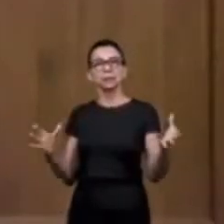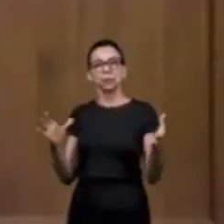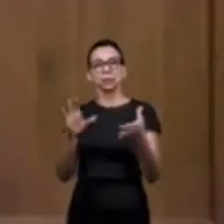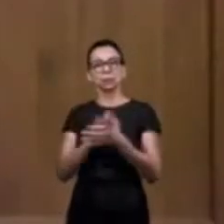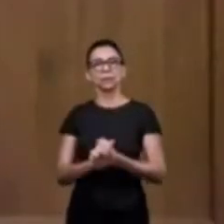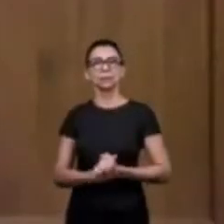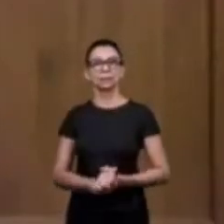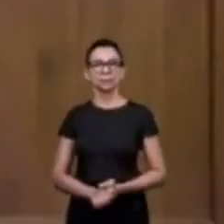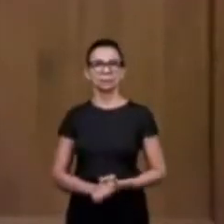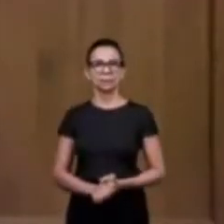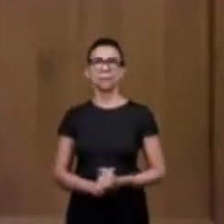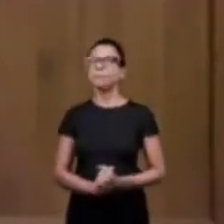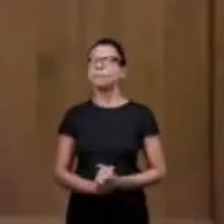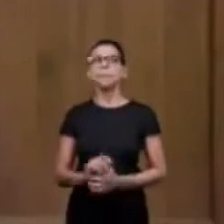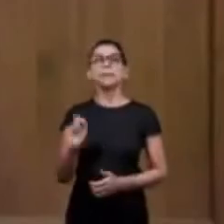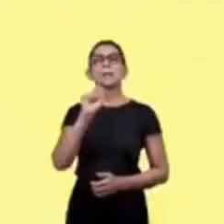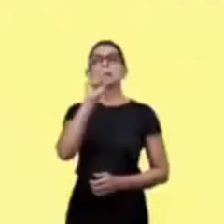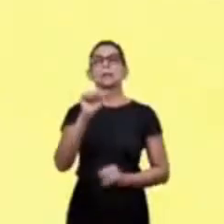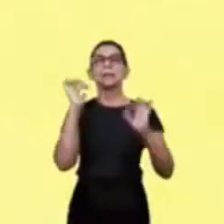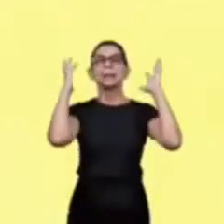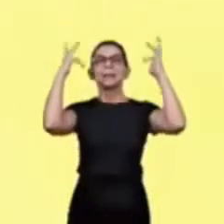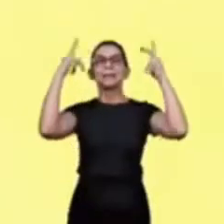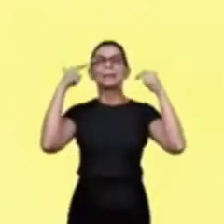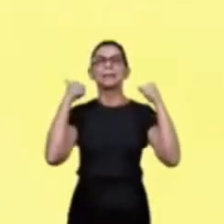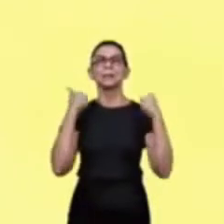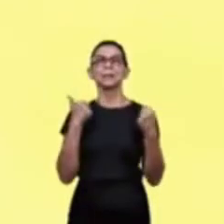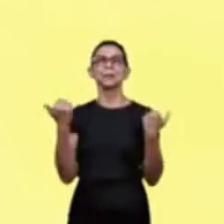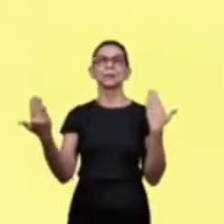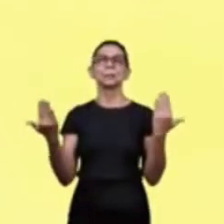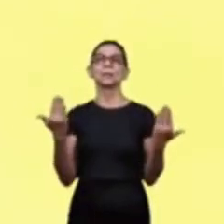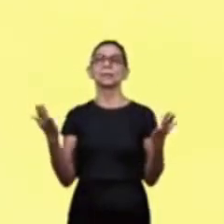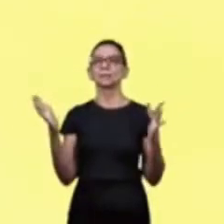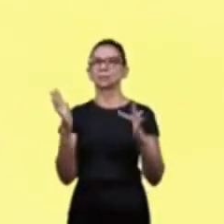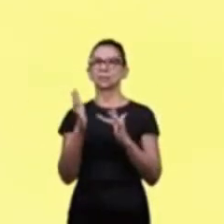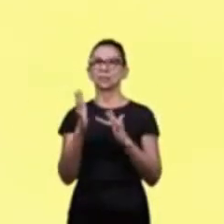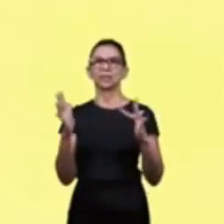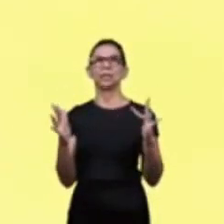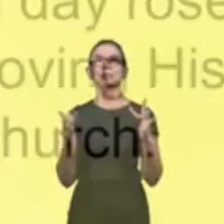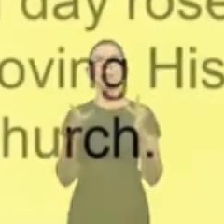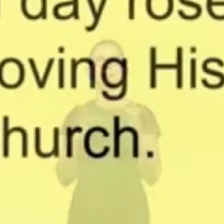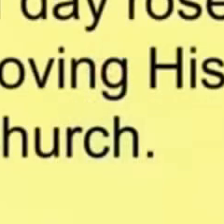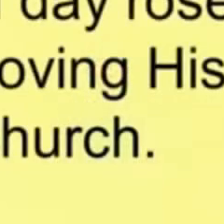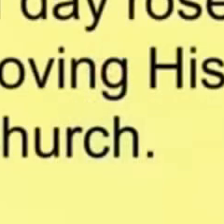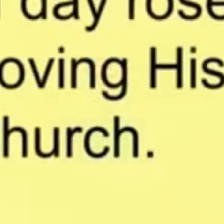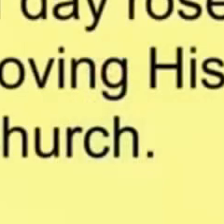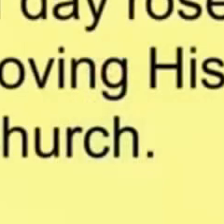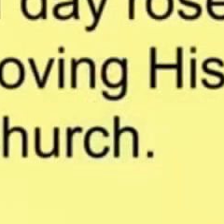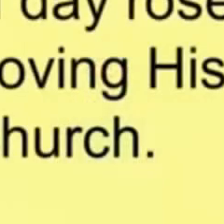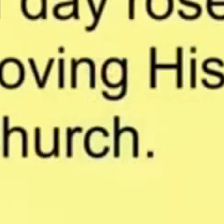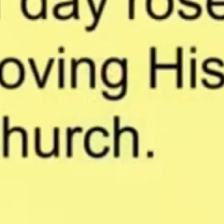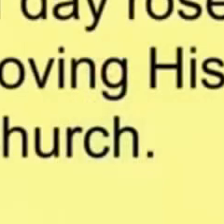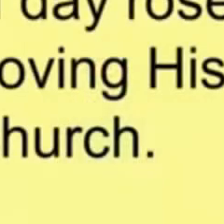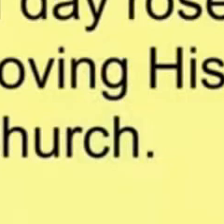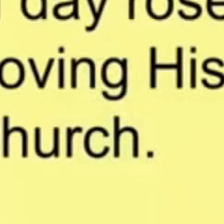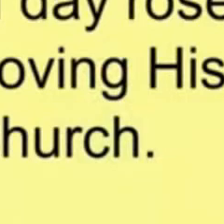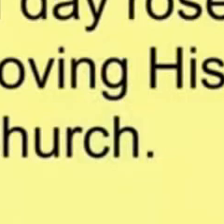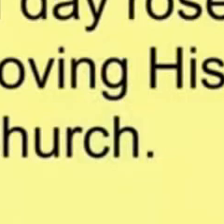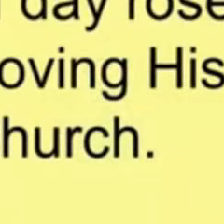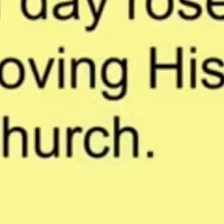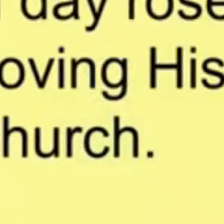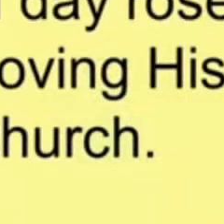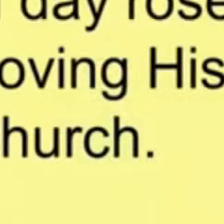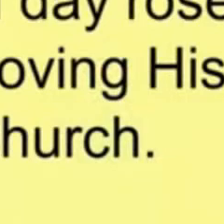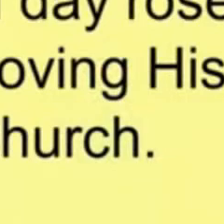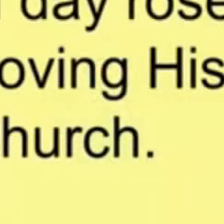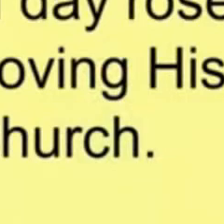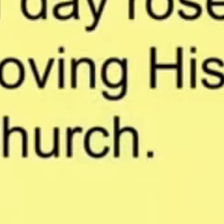what is stronger than the lion who is the lion jesus he is the lion the tribe of judah the one